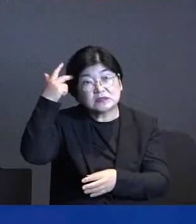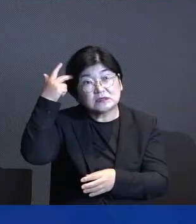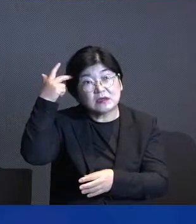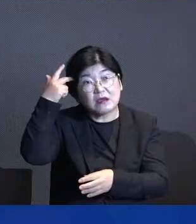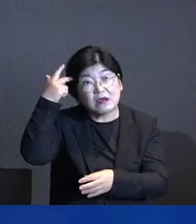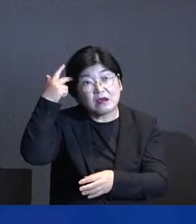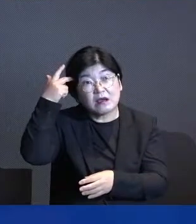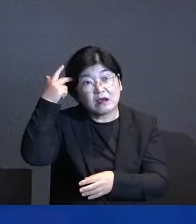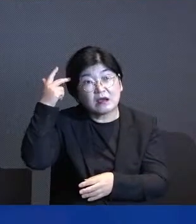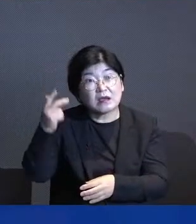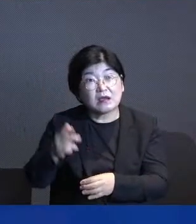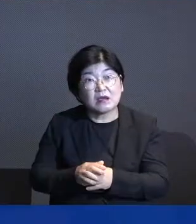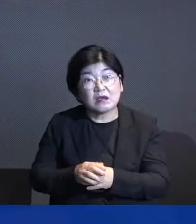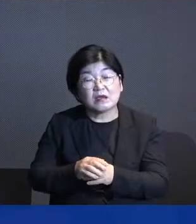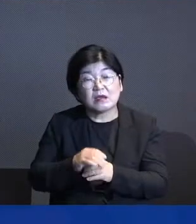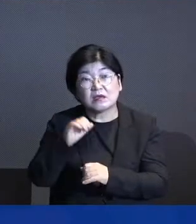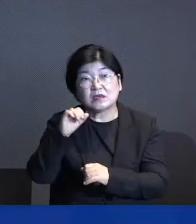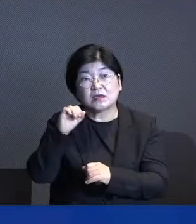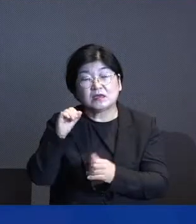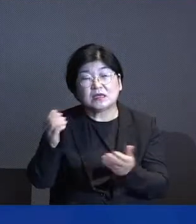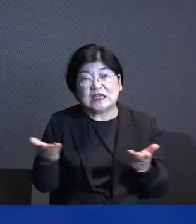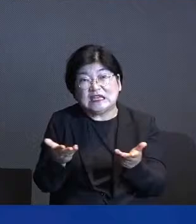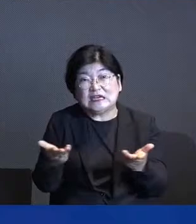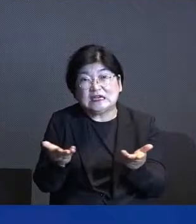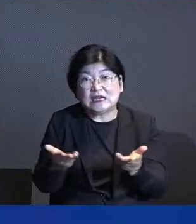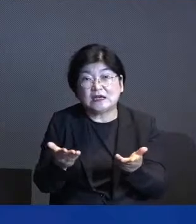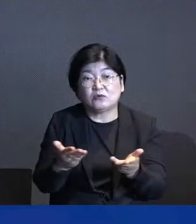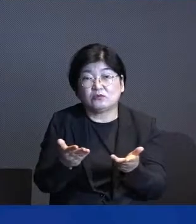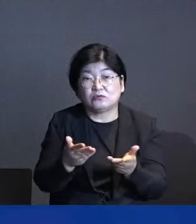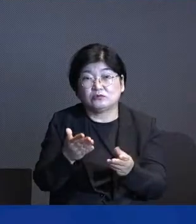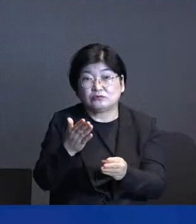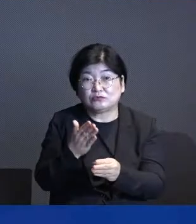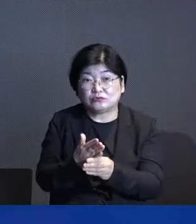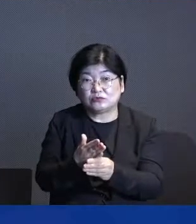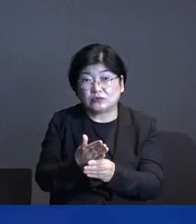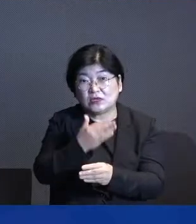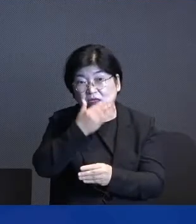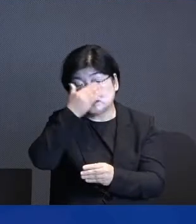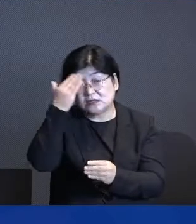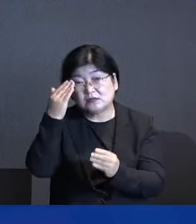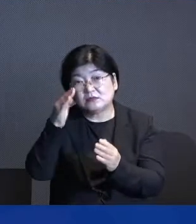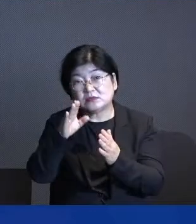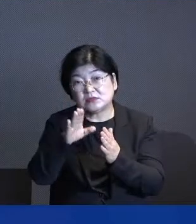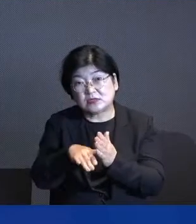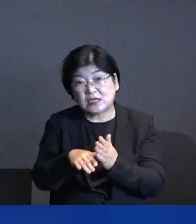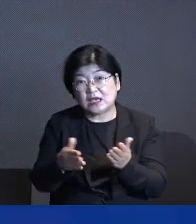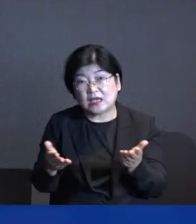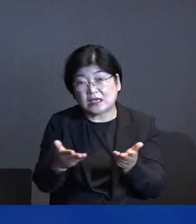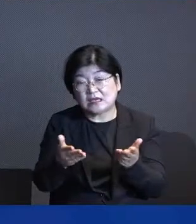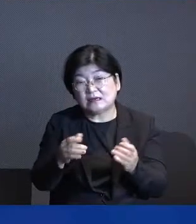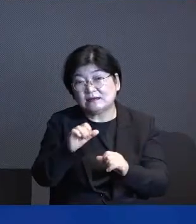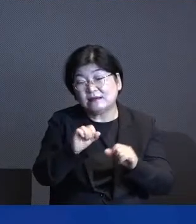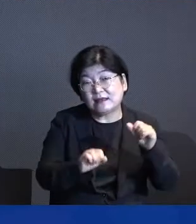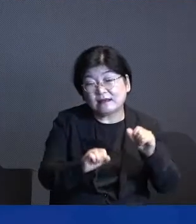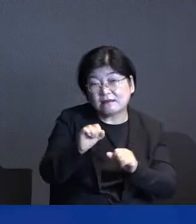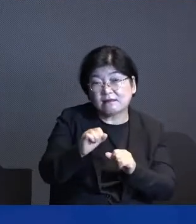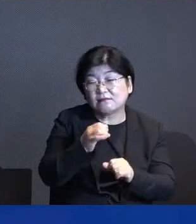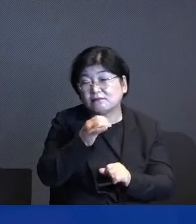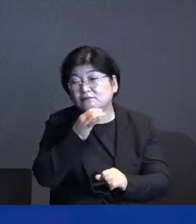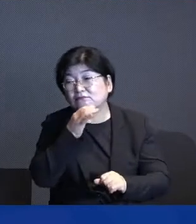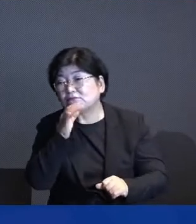about the same time. So it is the same. But during that time, their brain, the